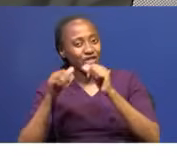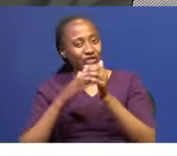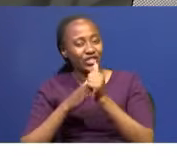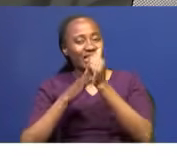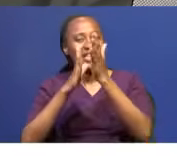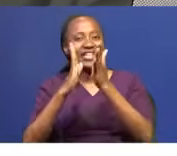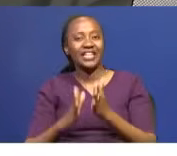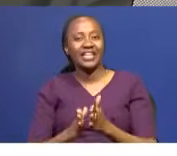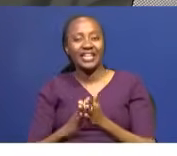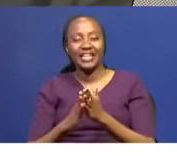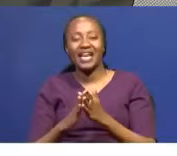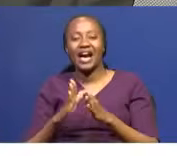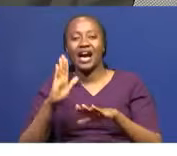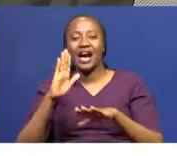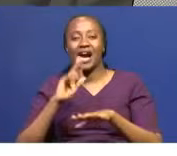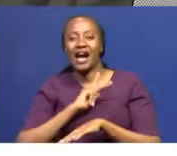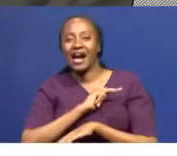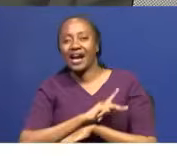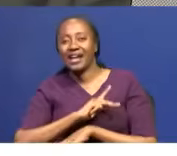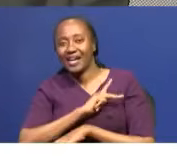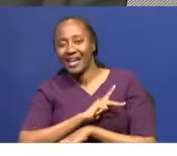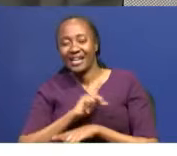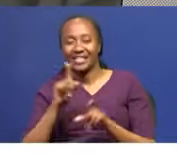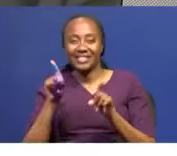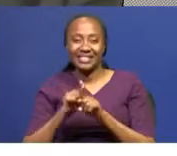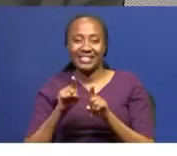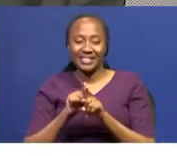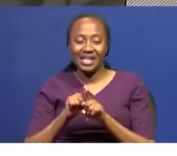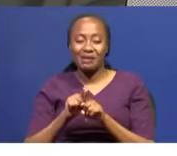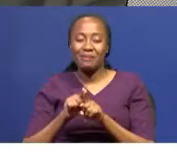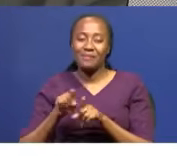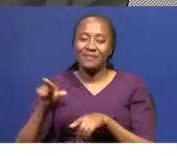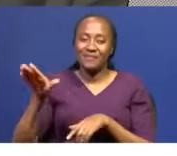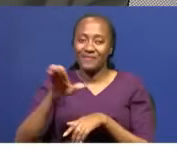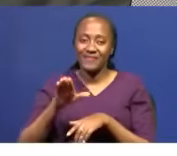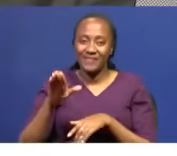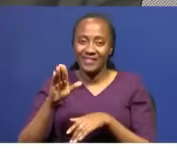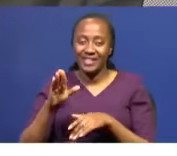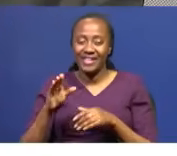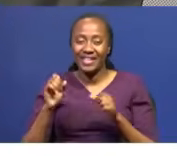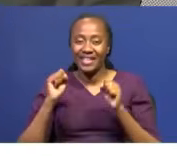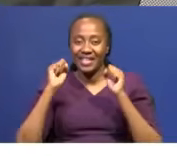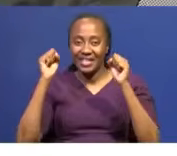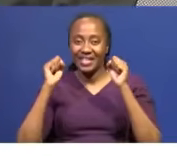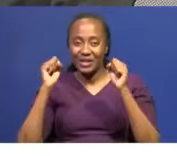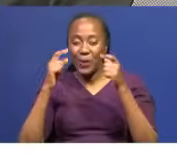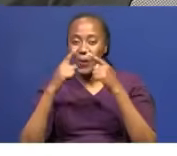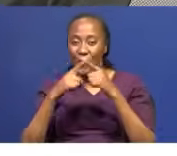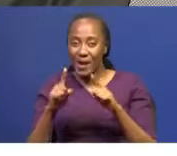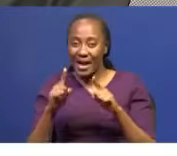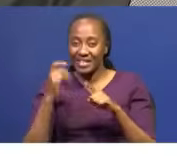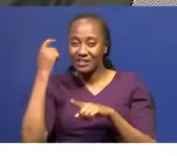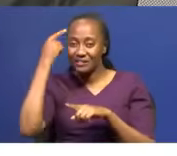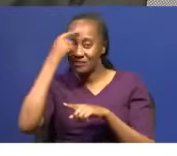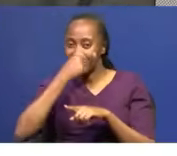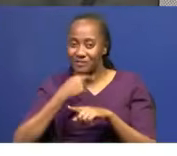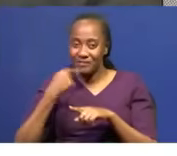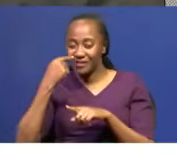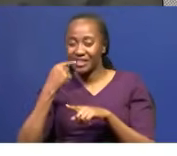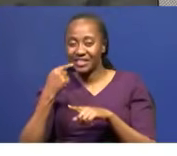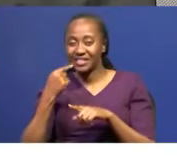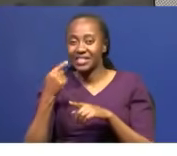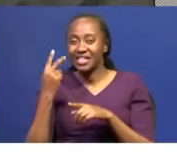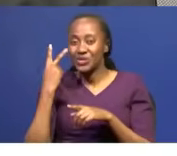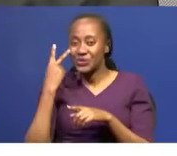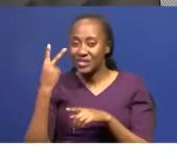a philanthropist, and an eco-hero. Now, but beyond the face of fame lies an inspiring story